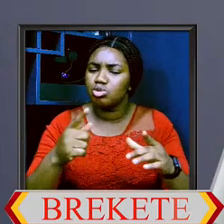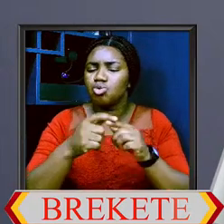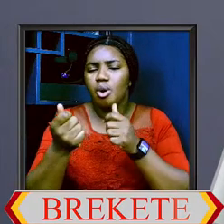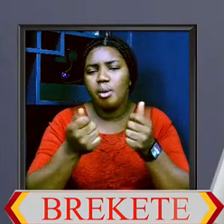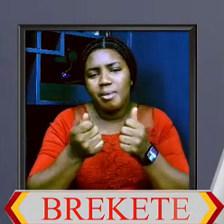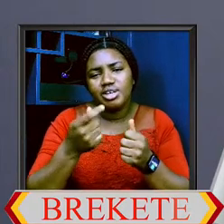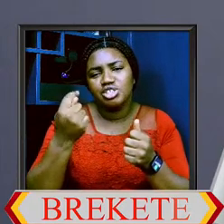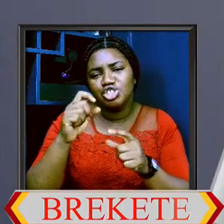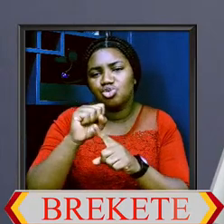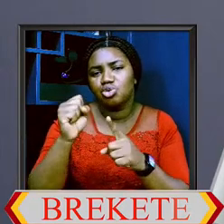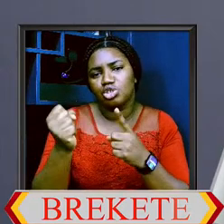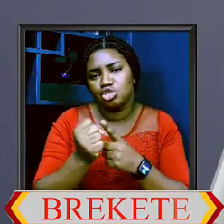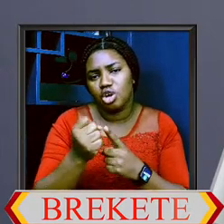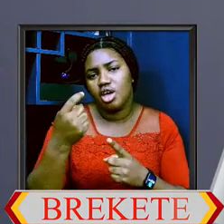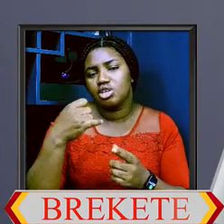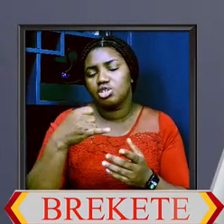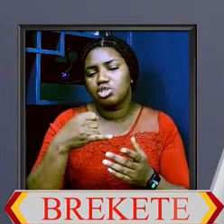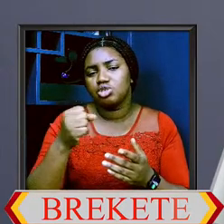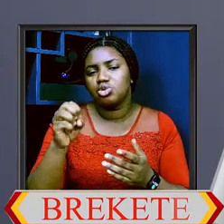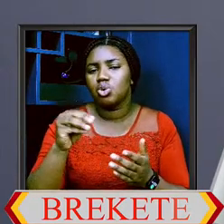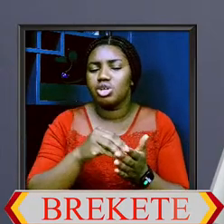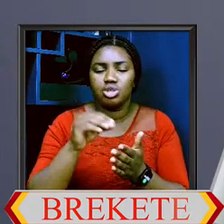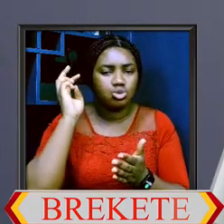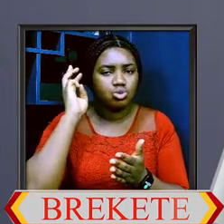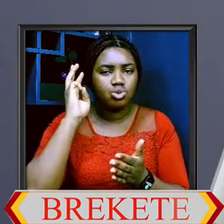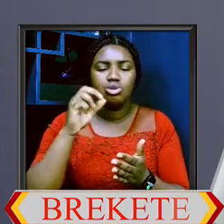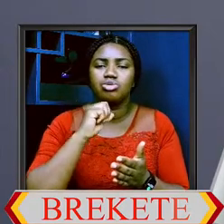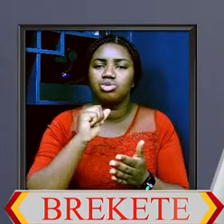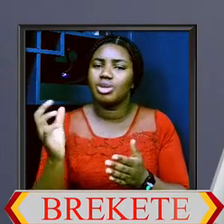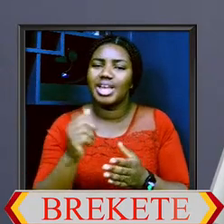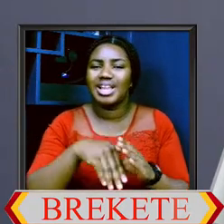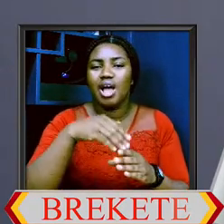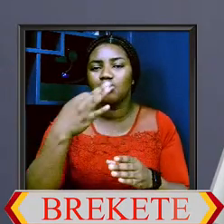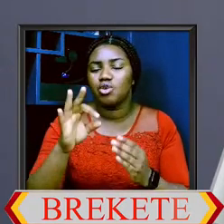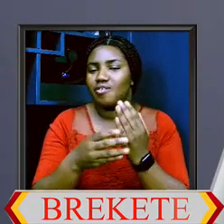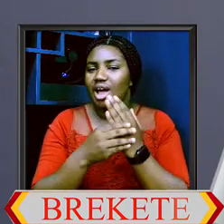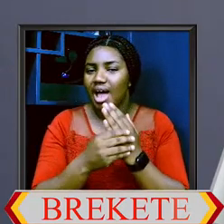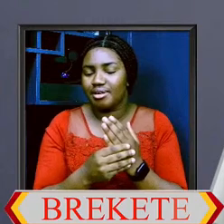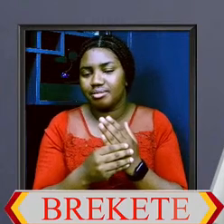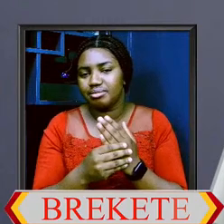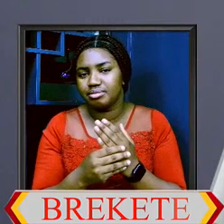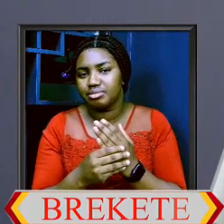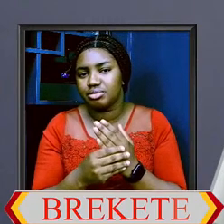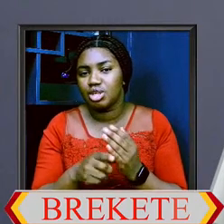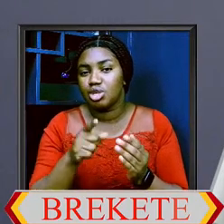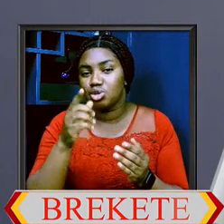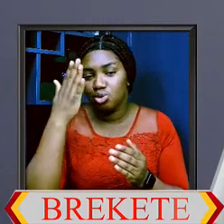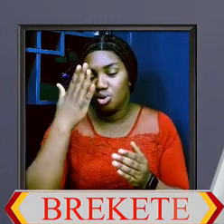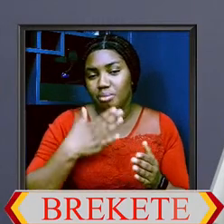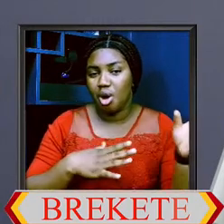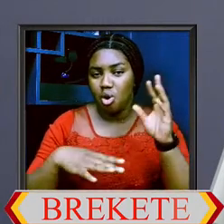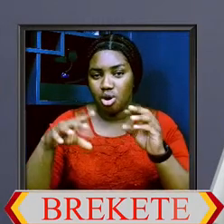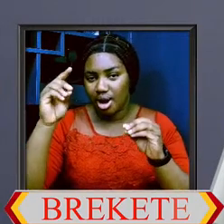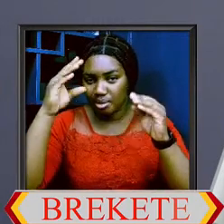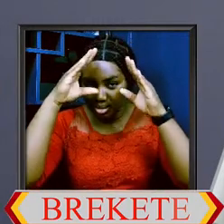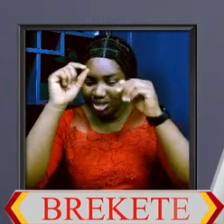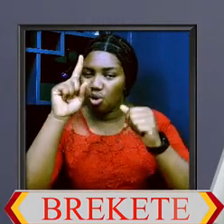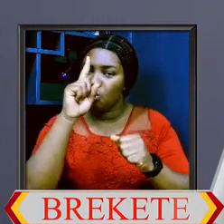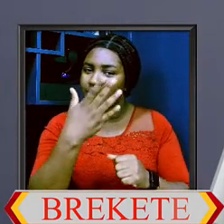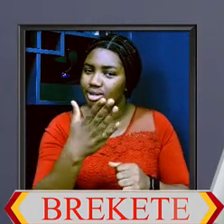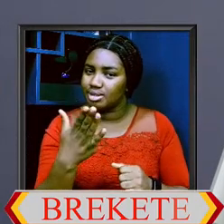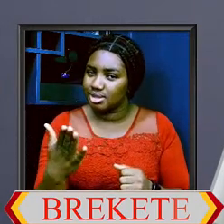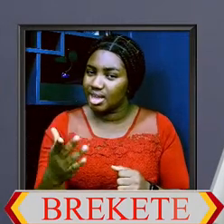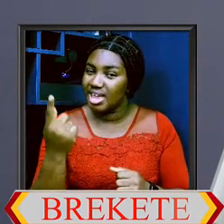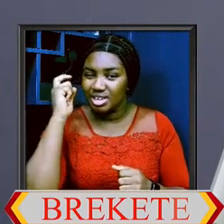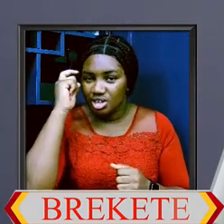the situation so that it will not get out of hand thank you very much thank you this my there is one thing